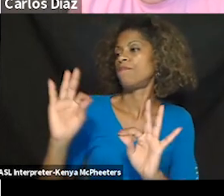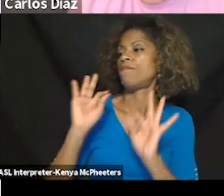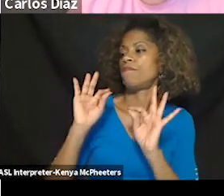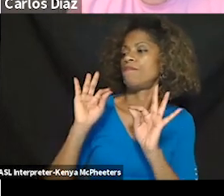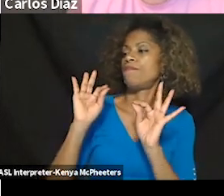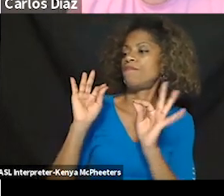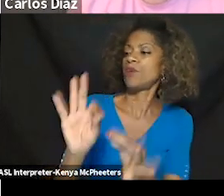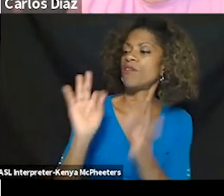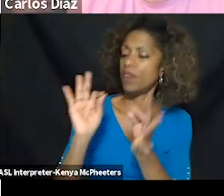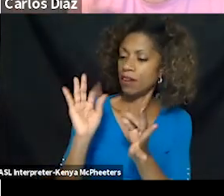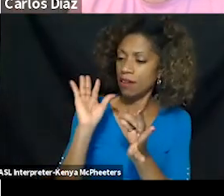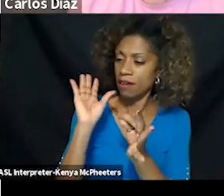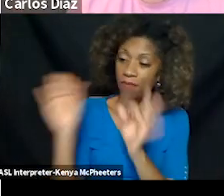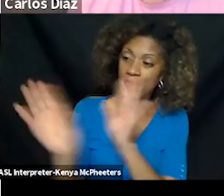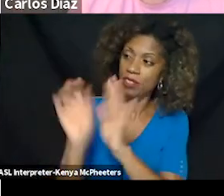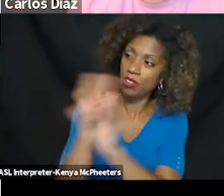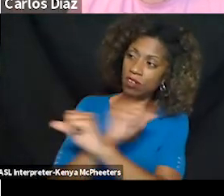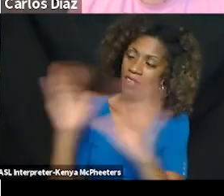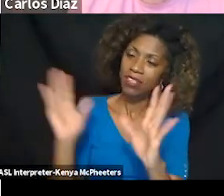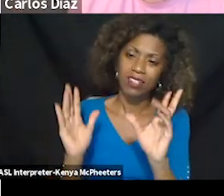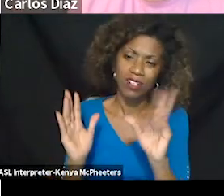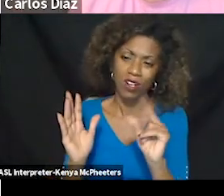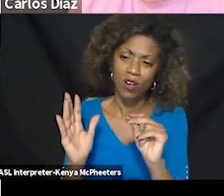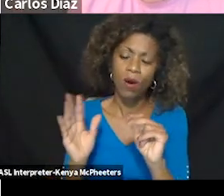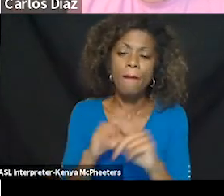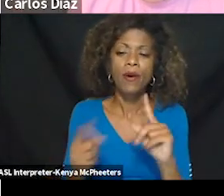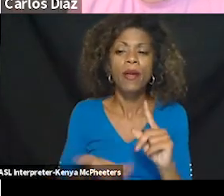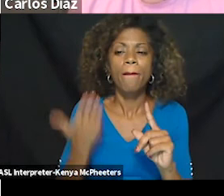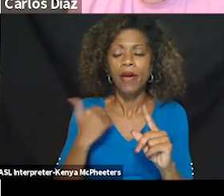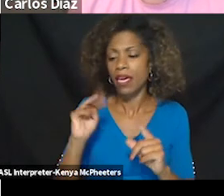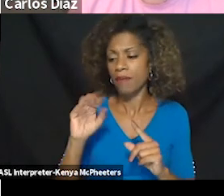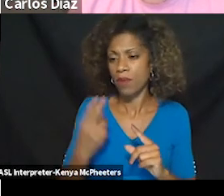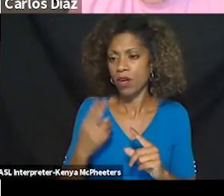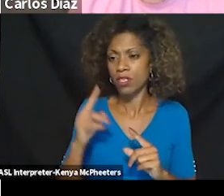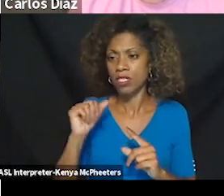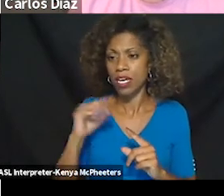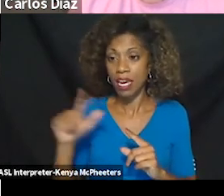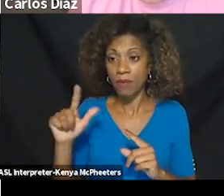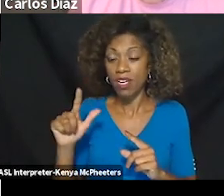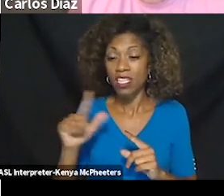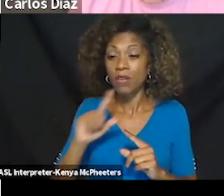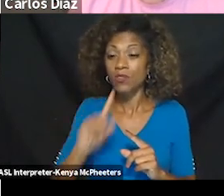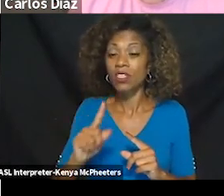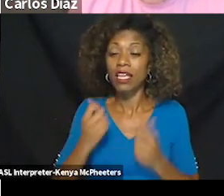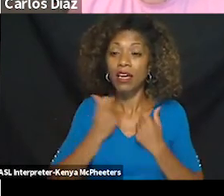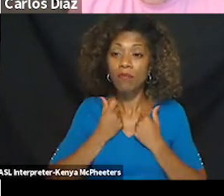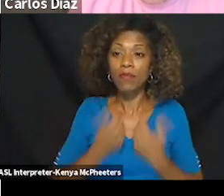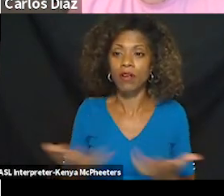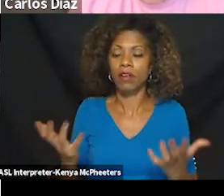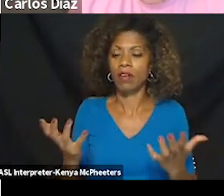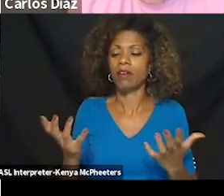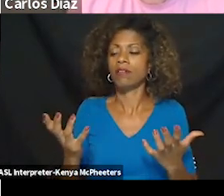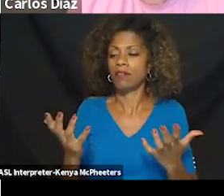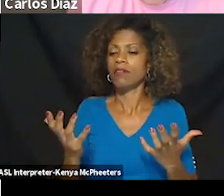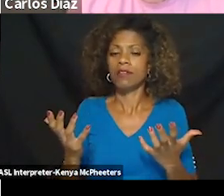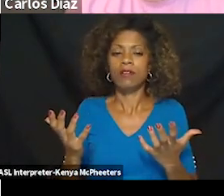from folks, especially I think it was around February, March, where there's a real burnout in teams, especially around folks that were handling social media for public